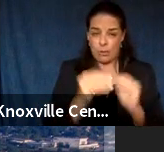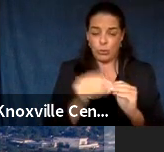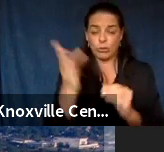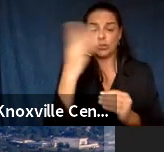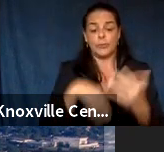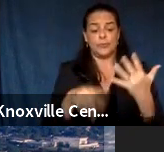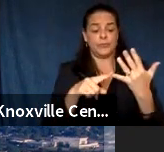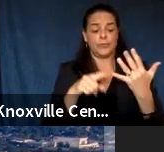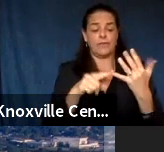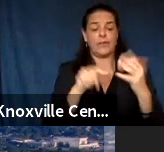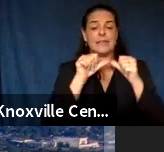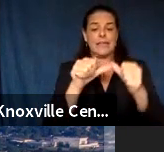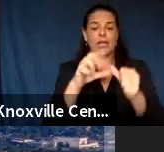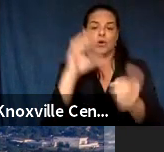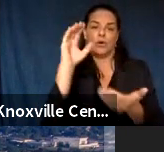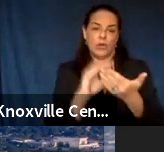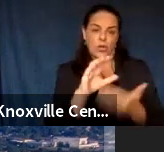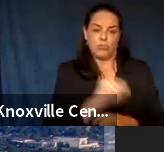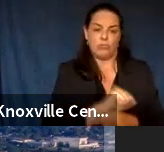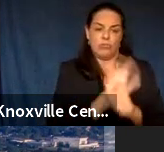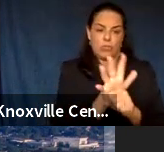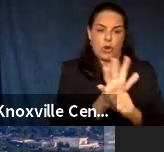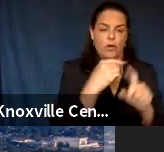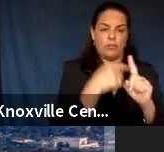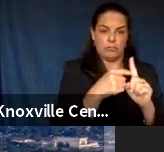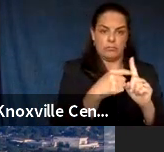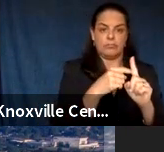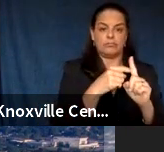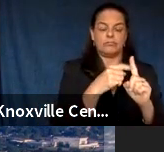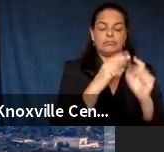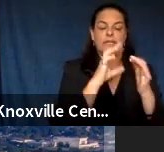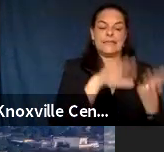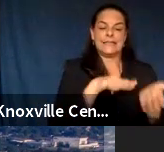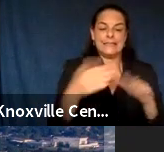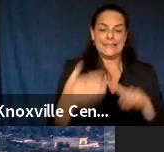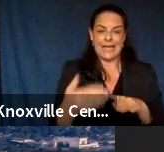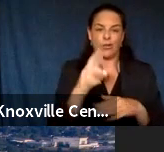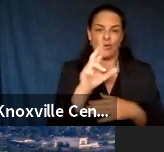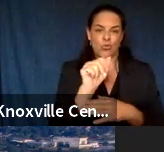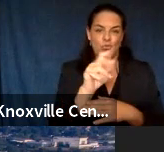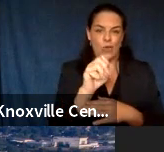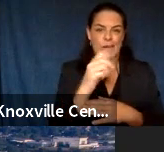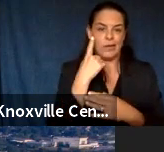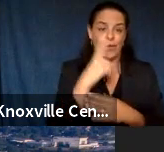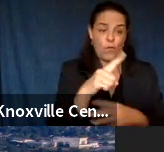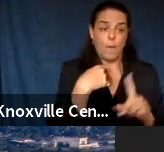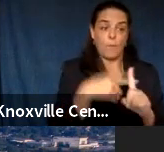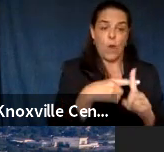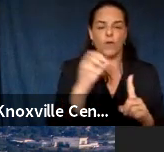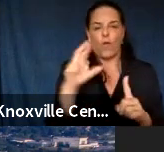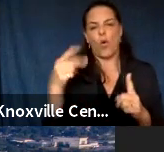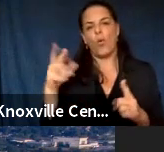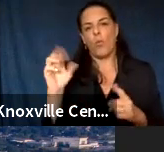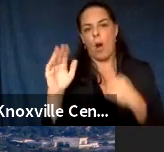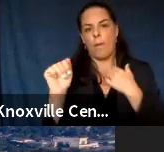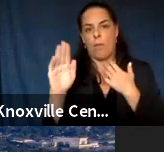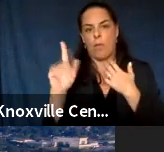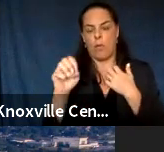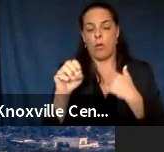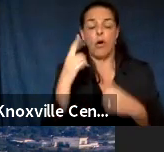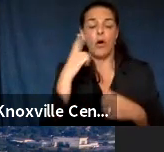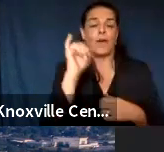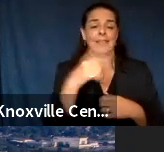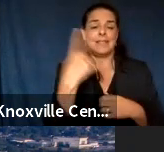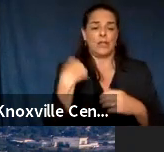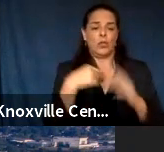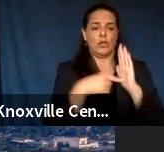benchmark, sustained or decreased COVID-related death rate for identified positive or probable cases. For this benchmark, we use a graph